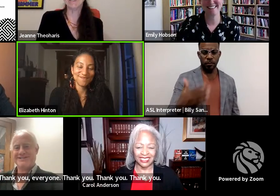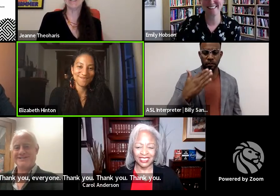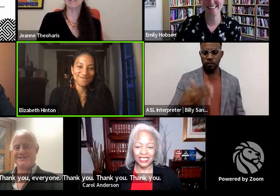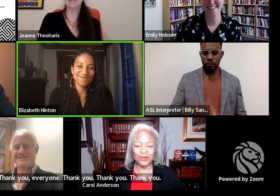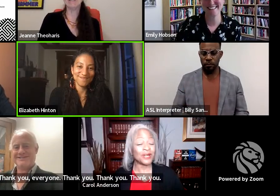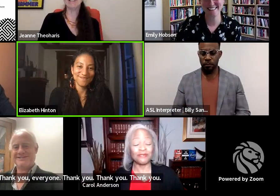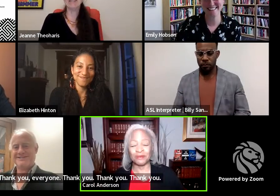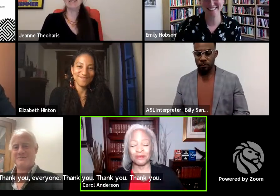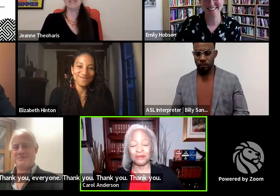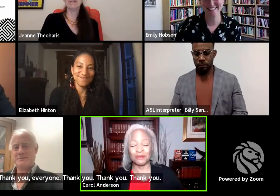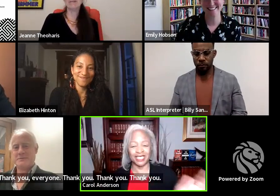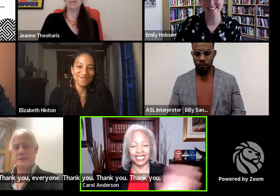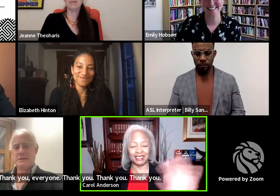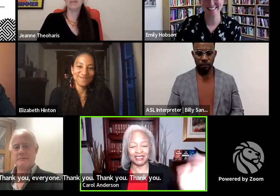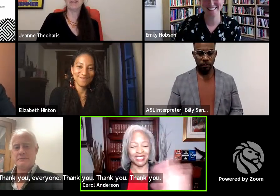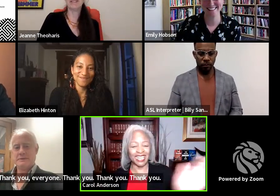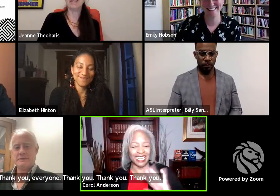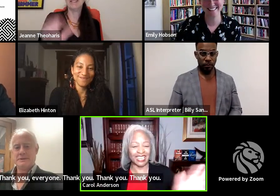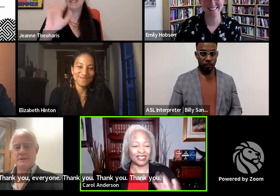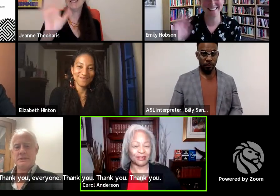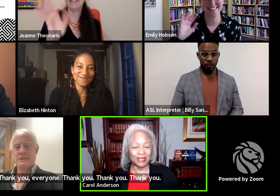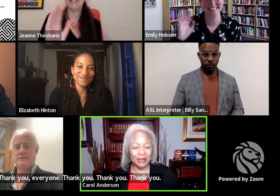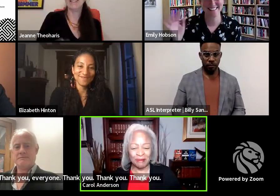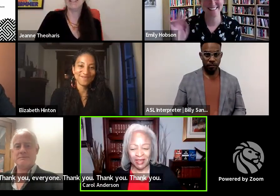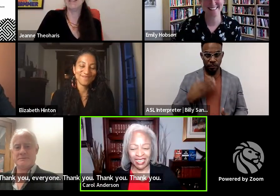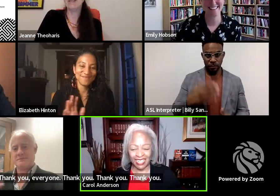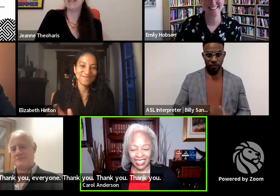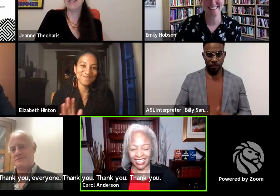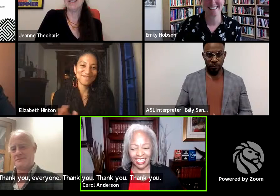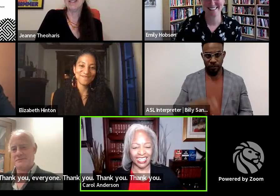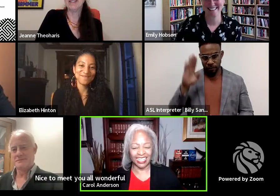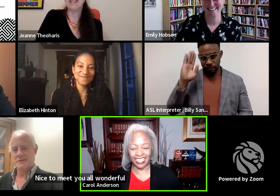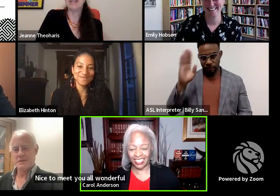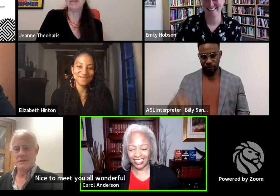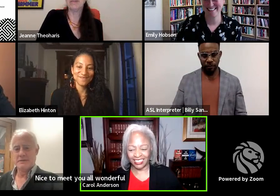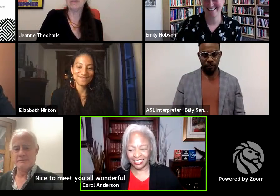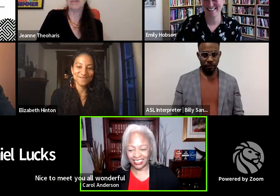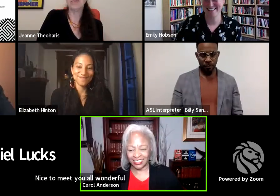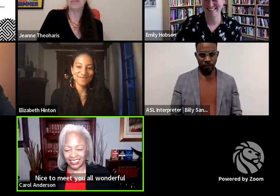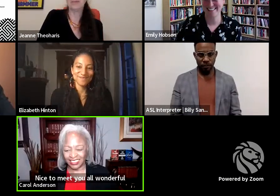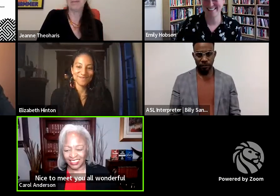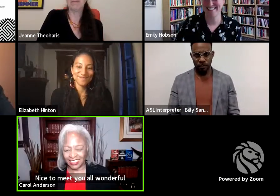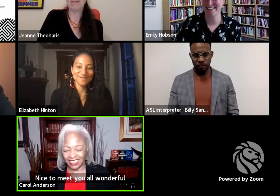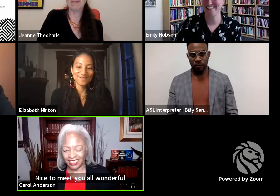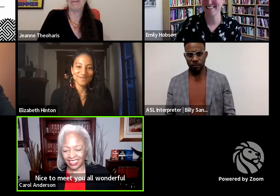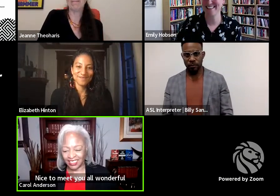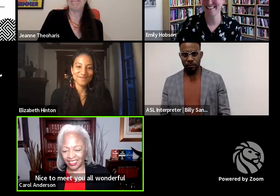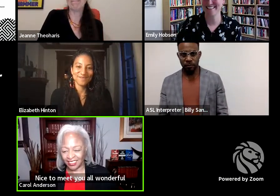all. Wonderful meeting you. Thank you. Bye.